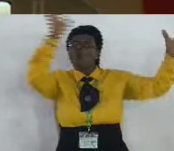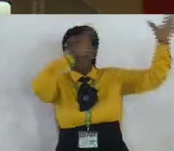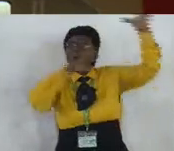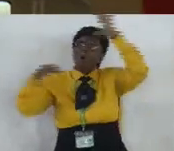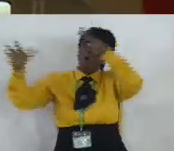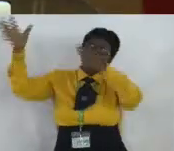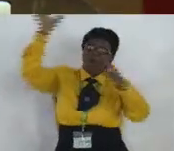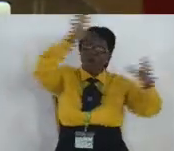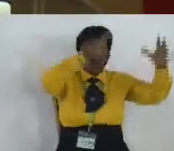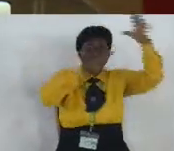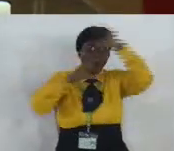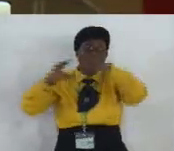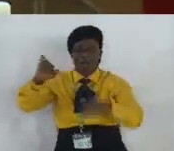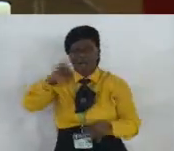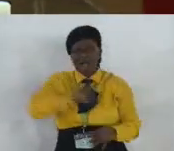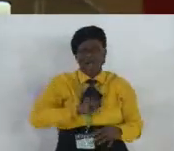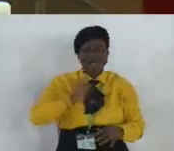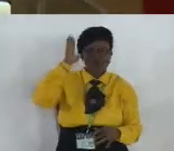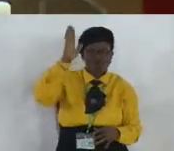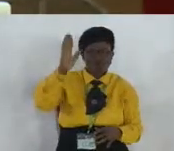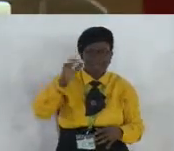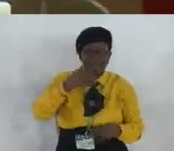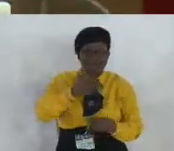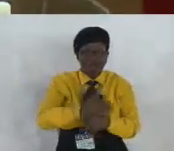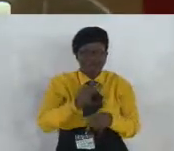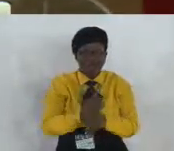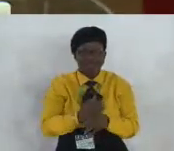And we'll create a path in the Red Sea.